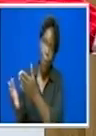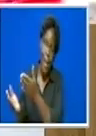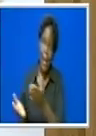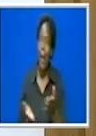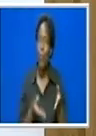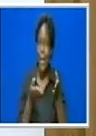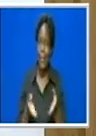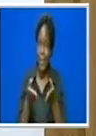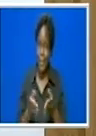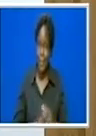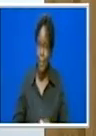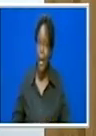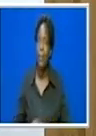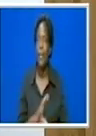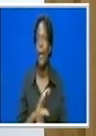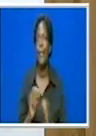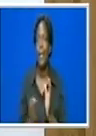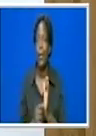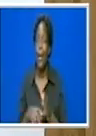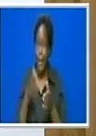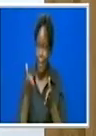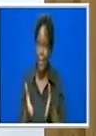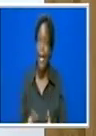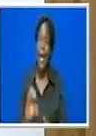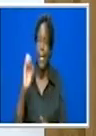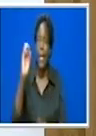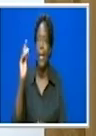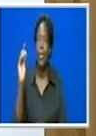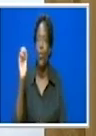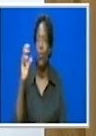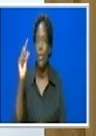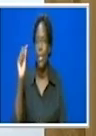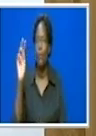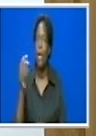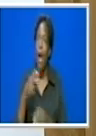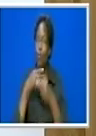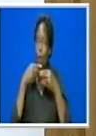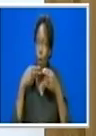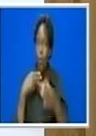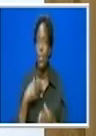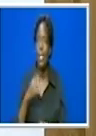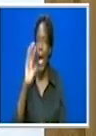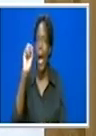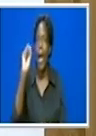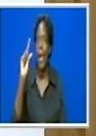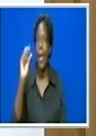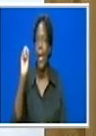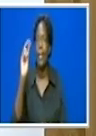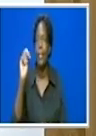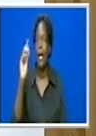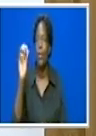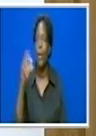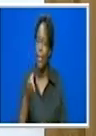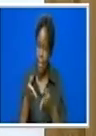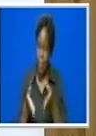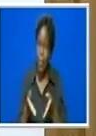Here, this is Science and Technology, right here at Edu Channel. I'm your host, Alexandra. This is the place to learn,